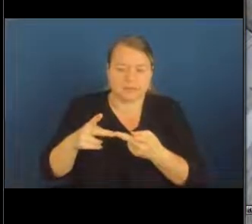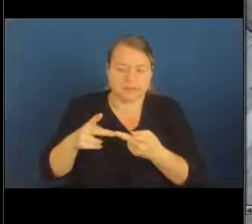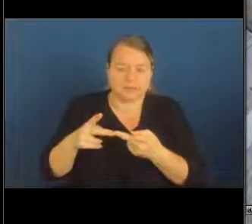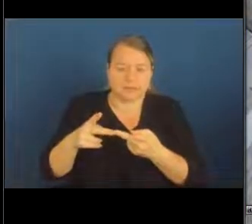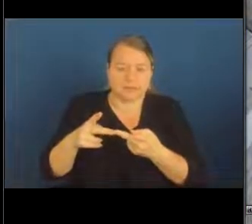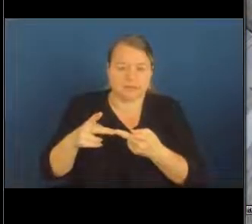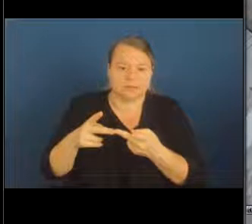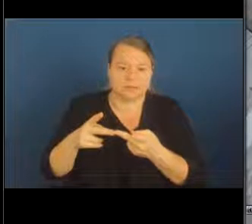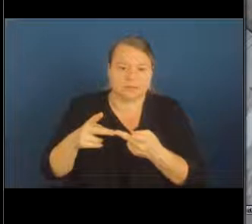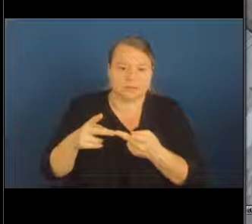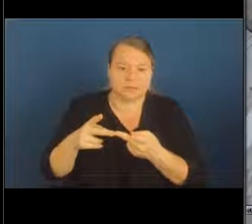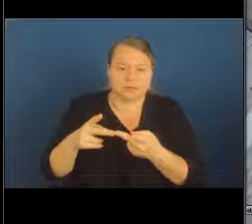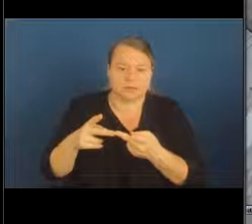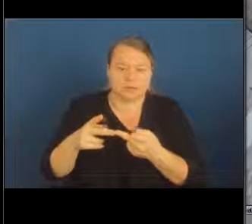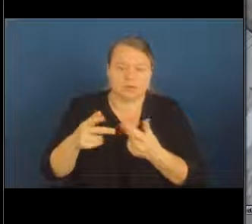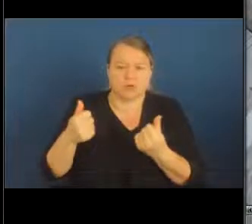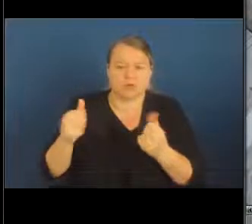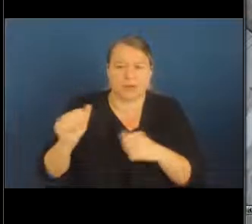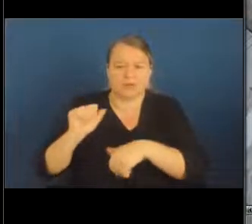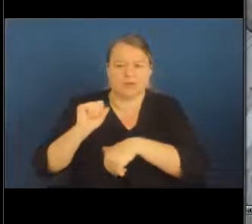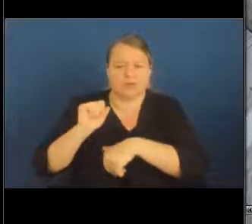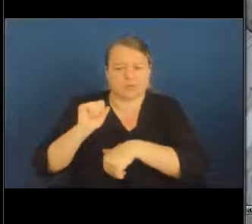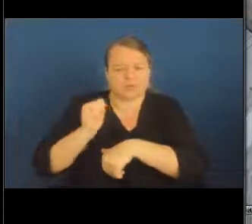a usable and safe state.